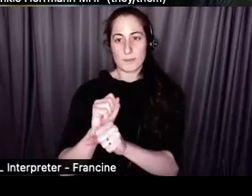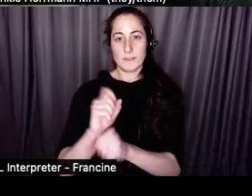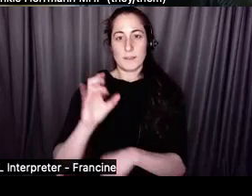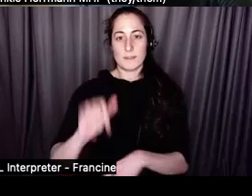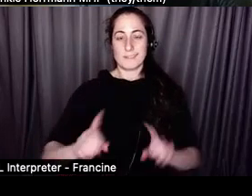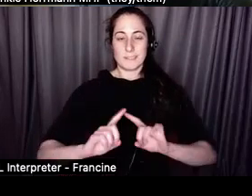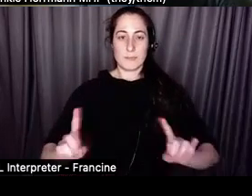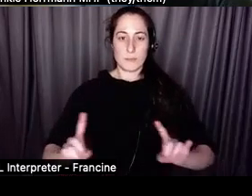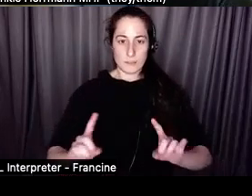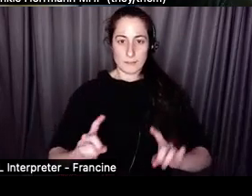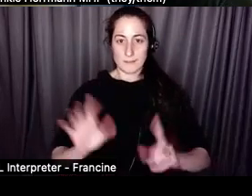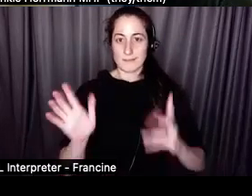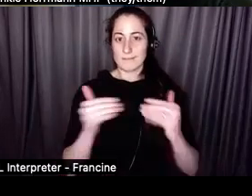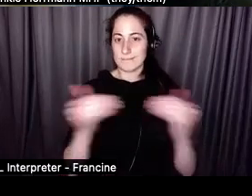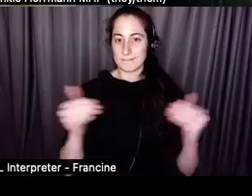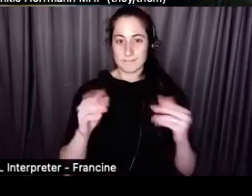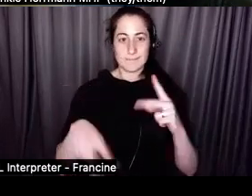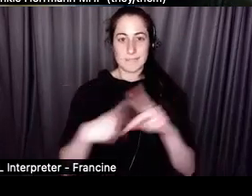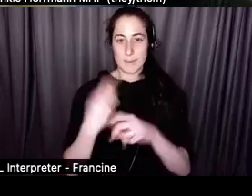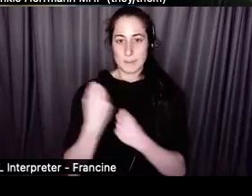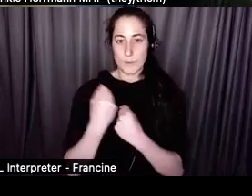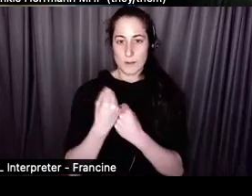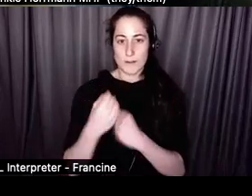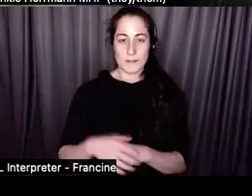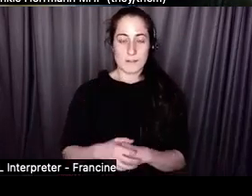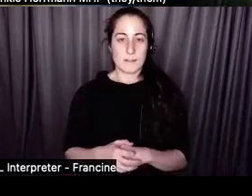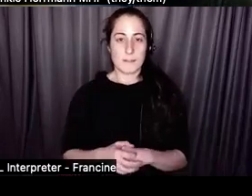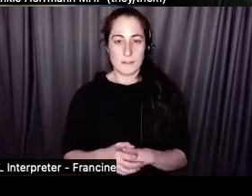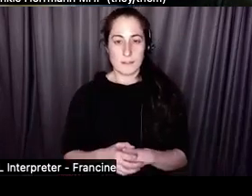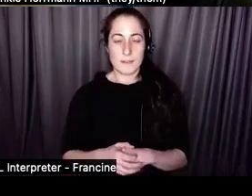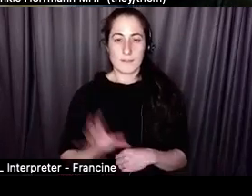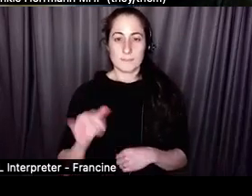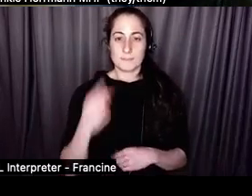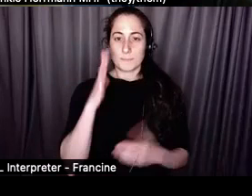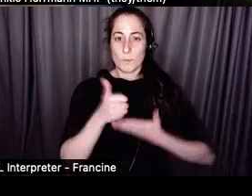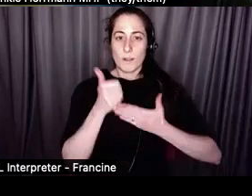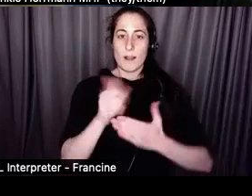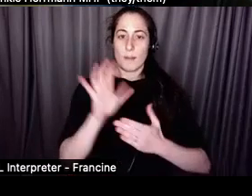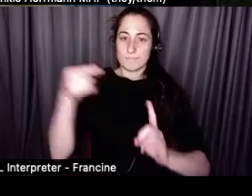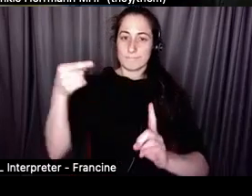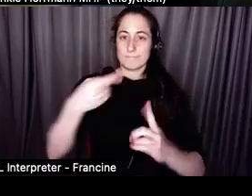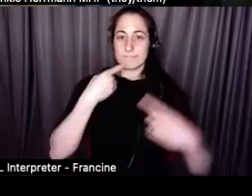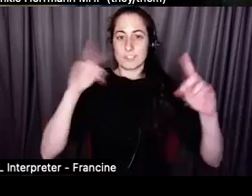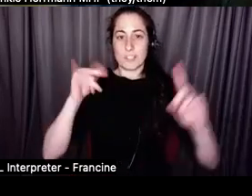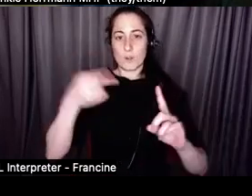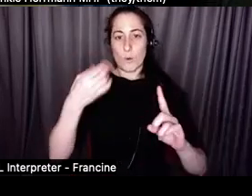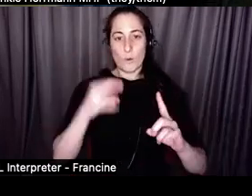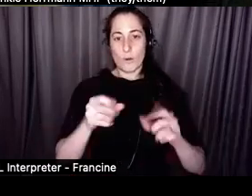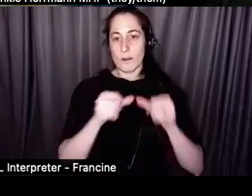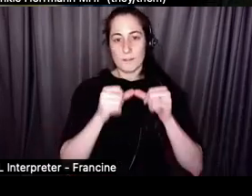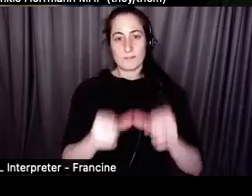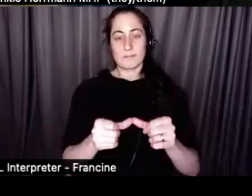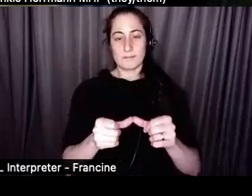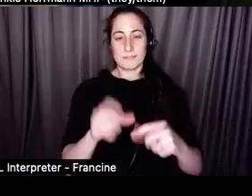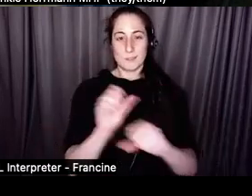different levels of support that build you towards the goal of achieving or maintaining employment at or